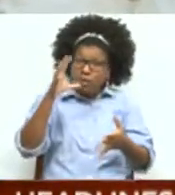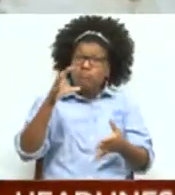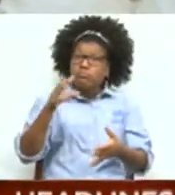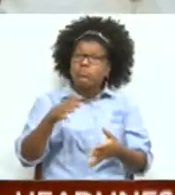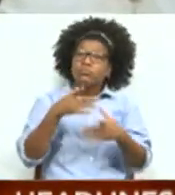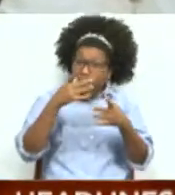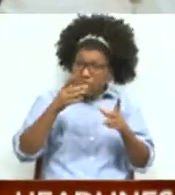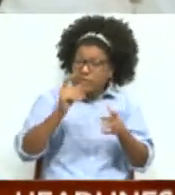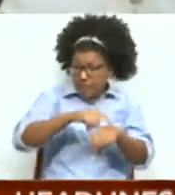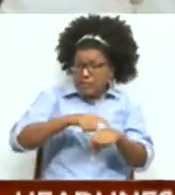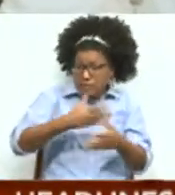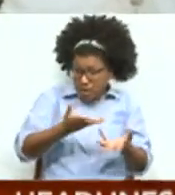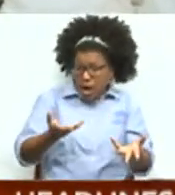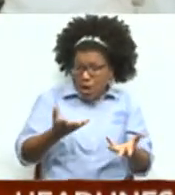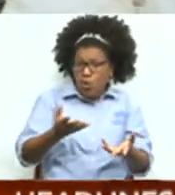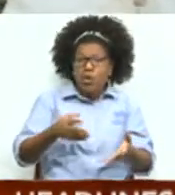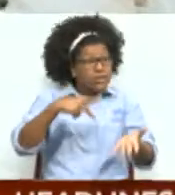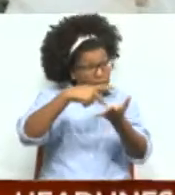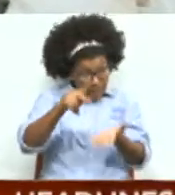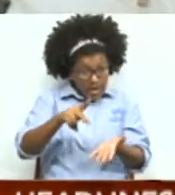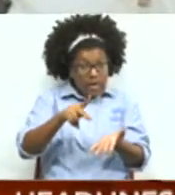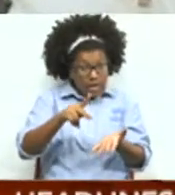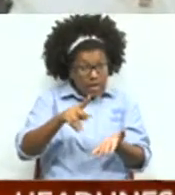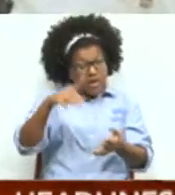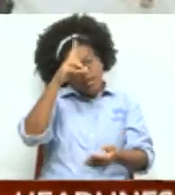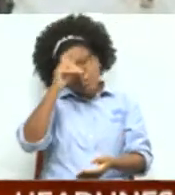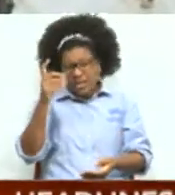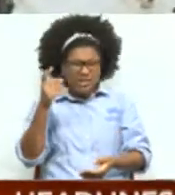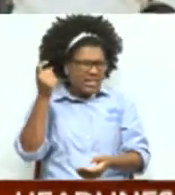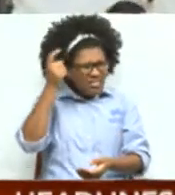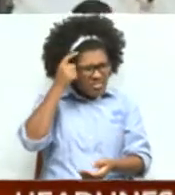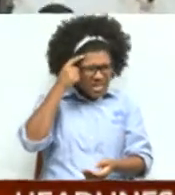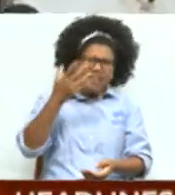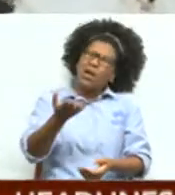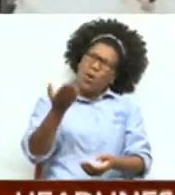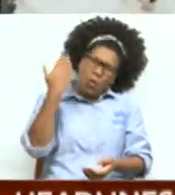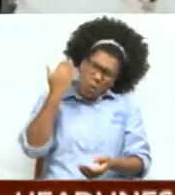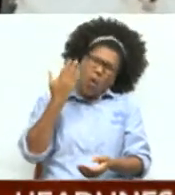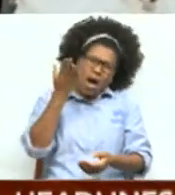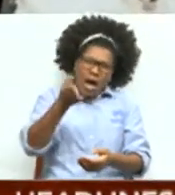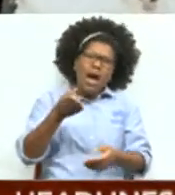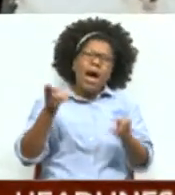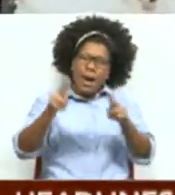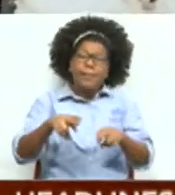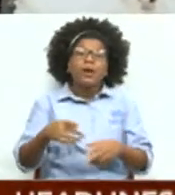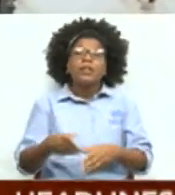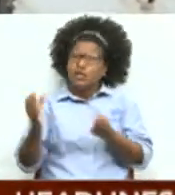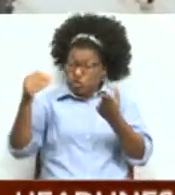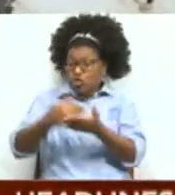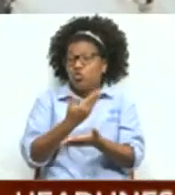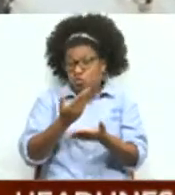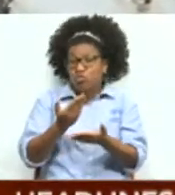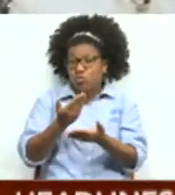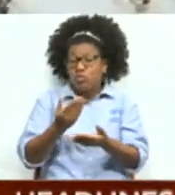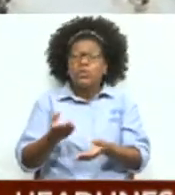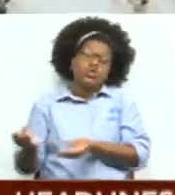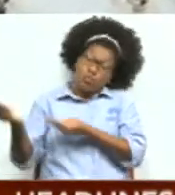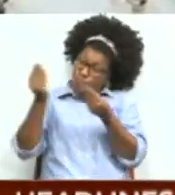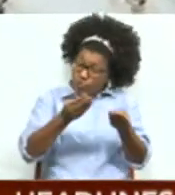to pay it, because they didn't expect it in the past. It's something that's introduced right now to people. So